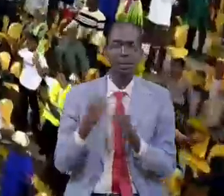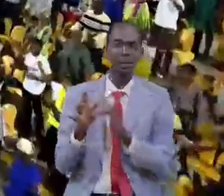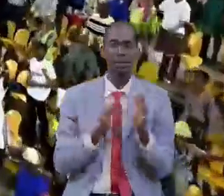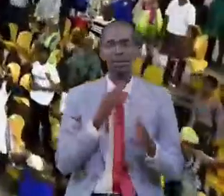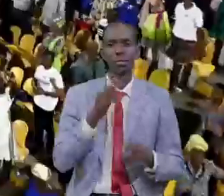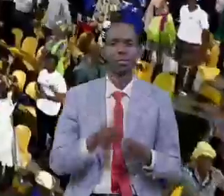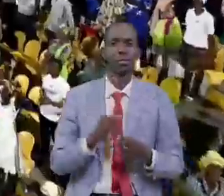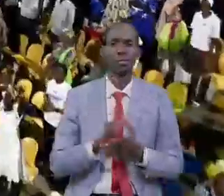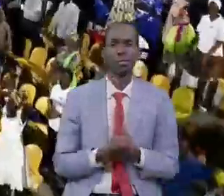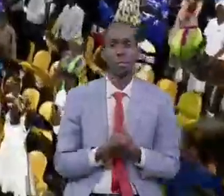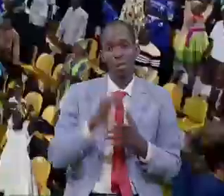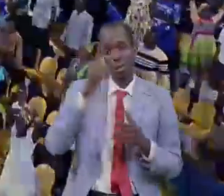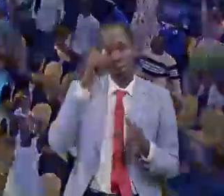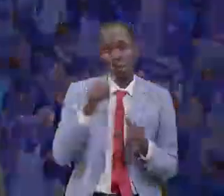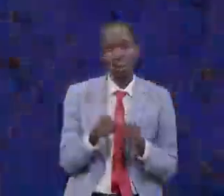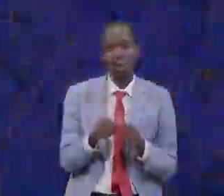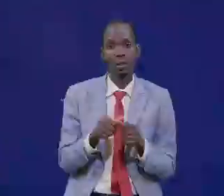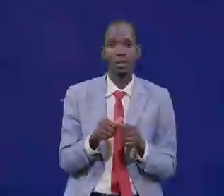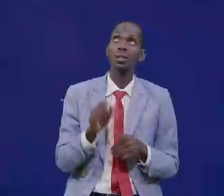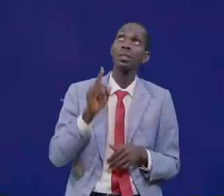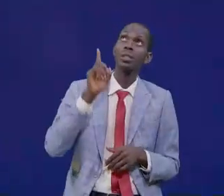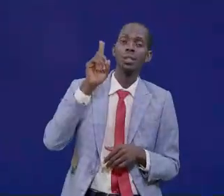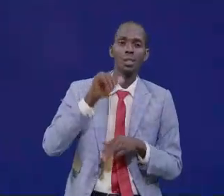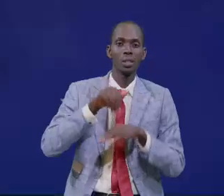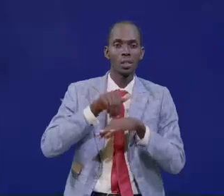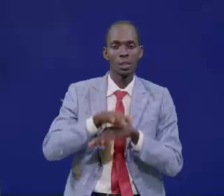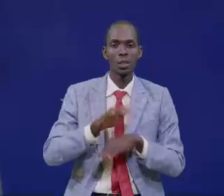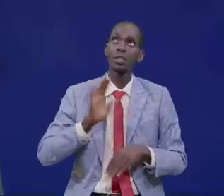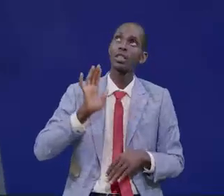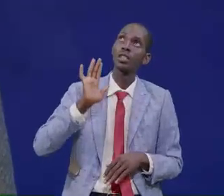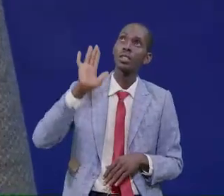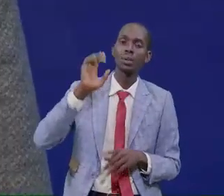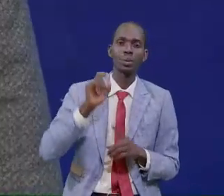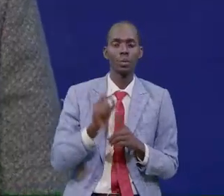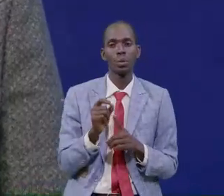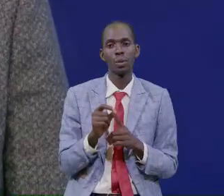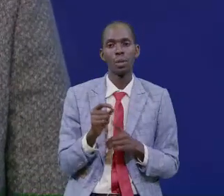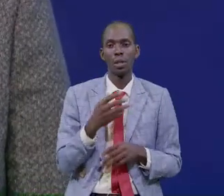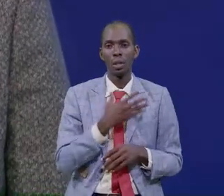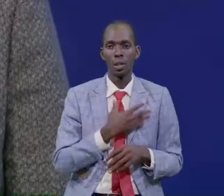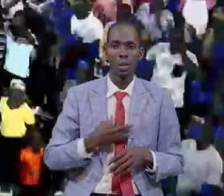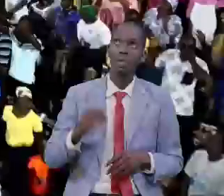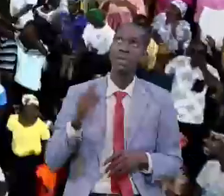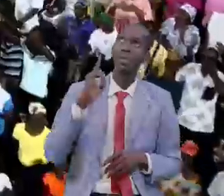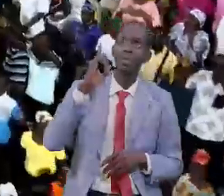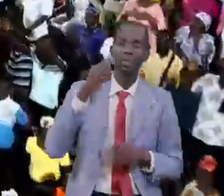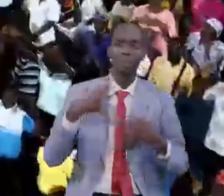Remember, he sent his word and he healed them